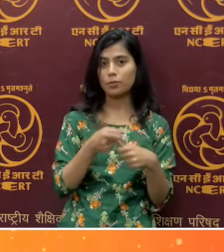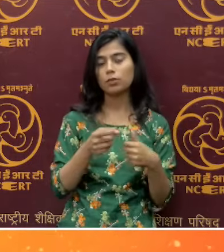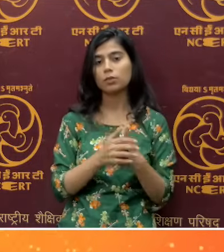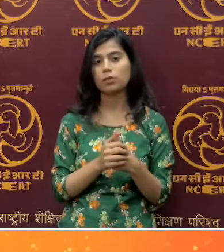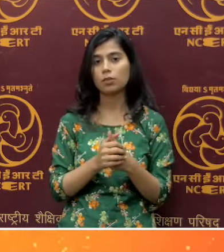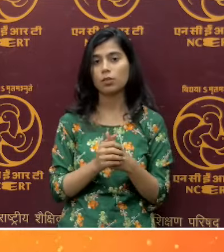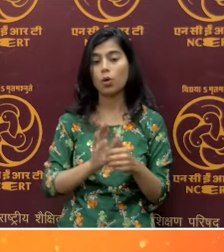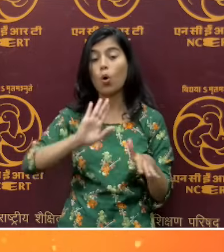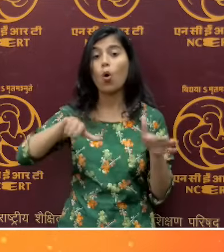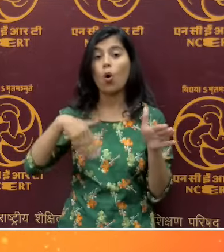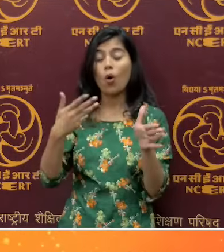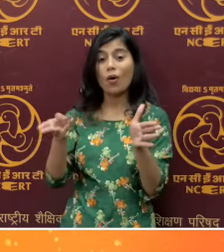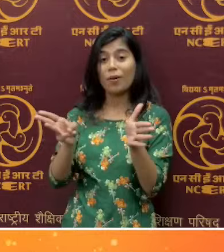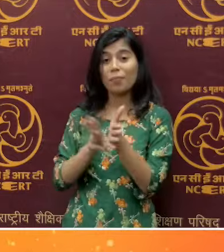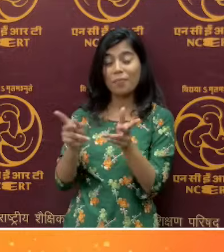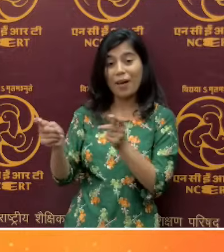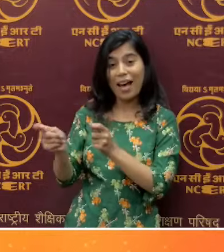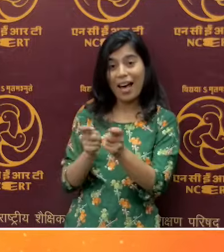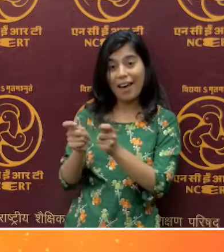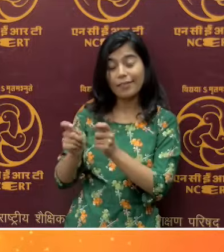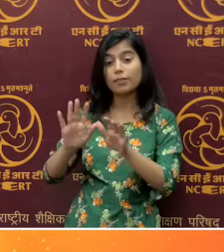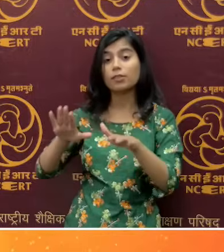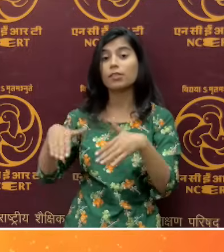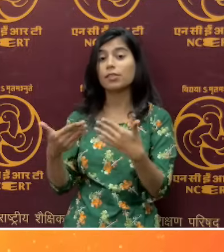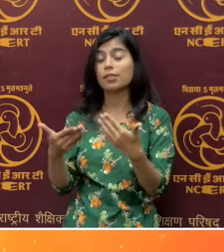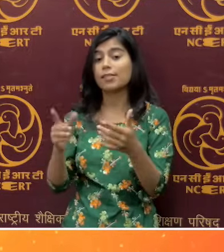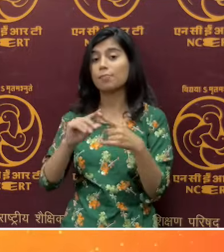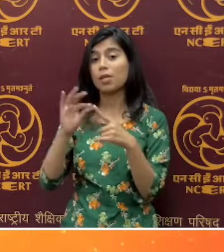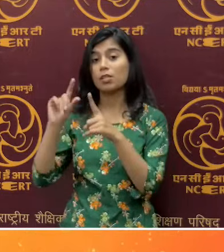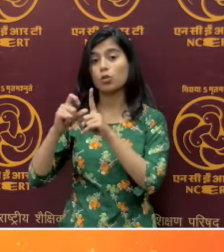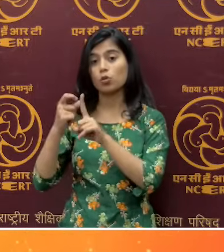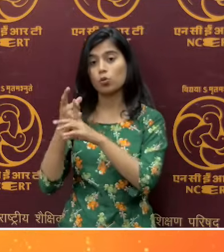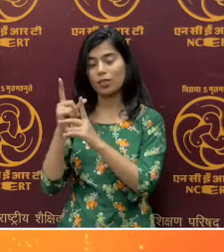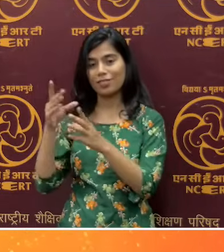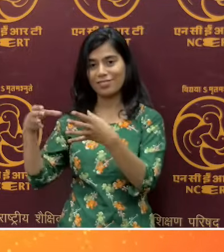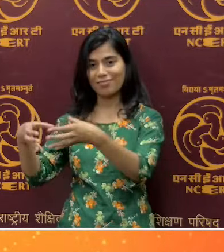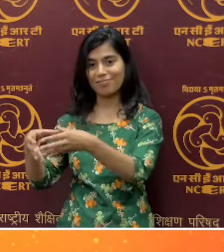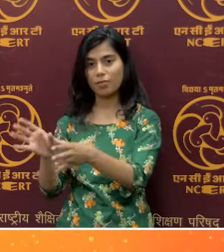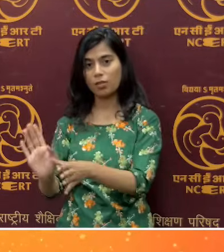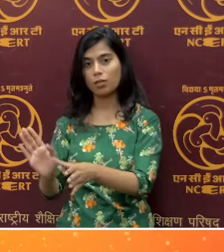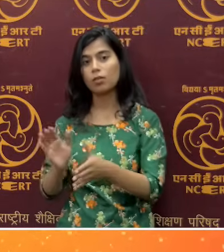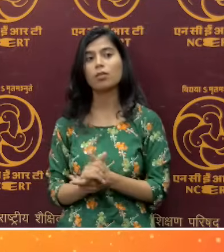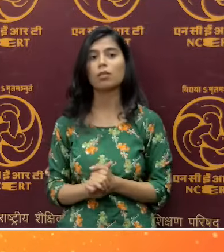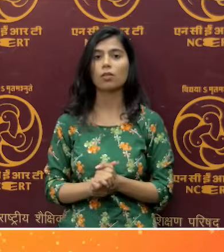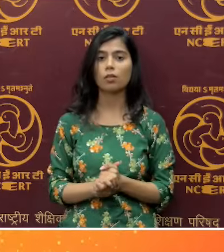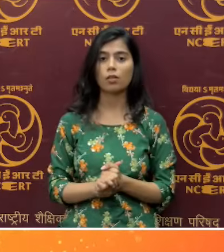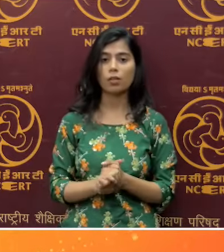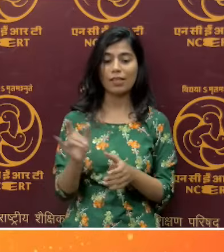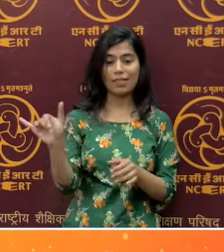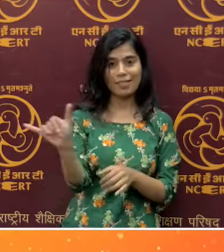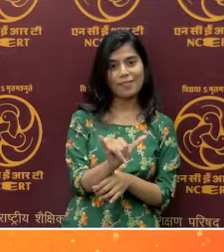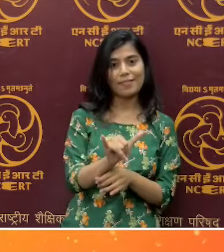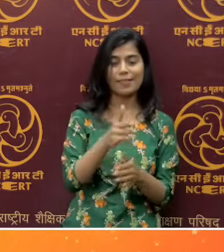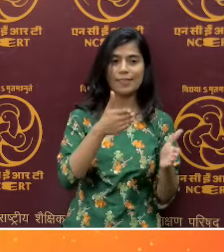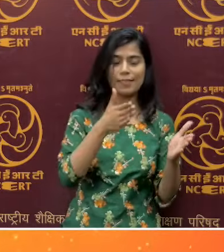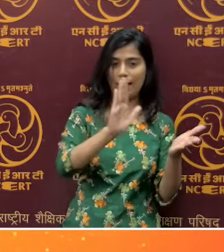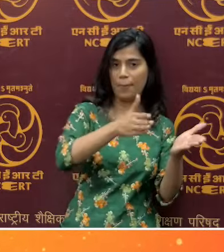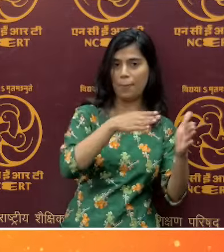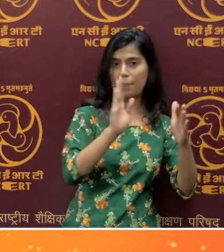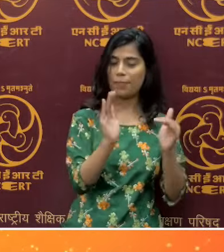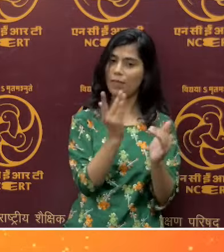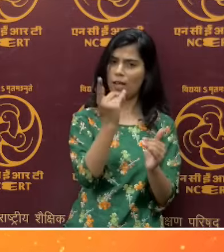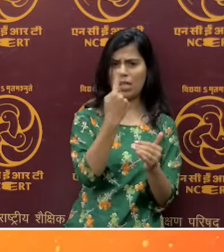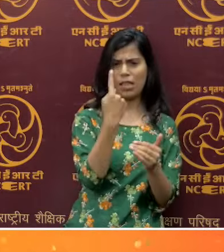or I can go to the manage special educator section. In the pending section, I can see the request and in the detail over here. It's a similar step for teacher and special